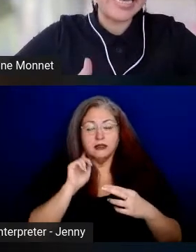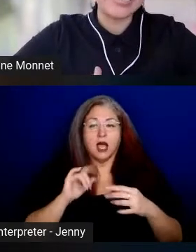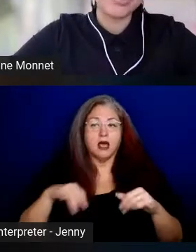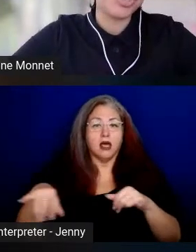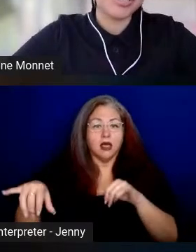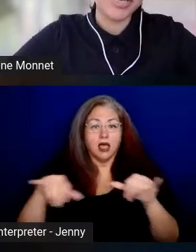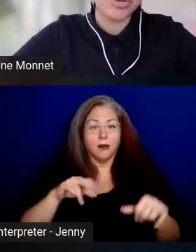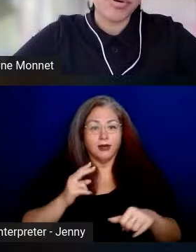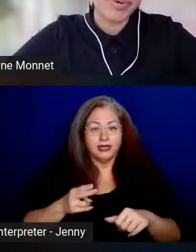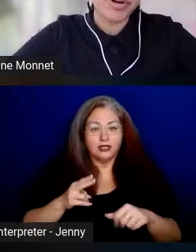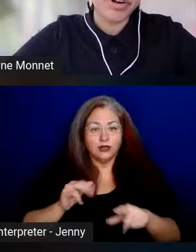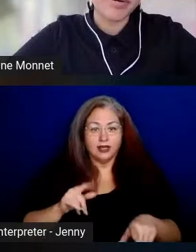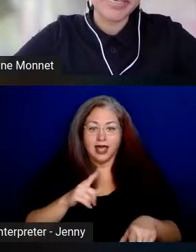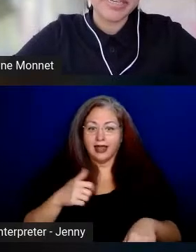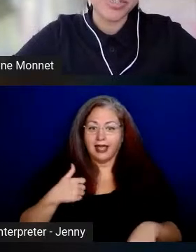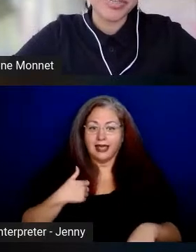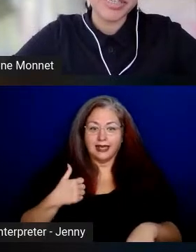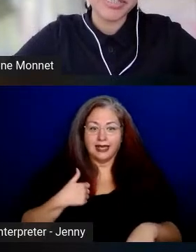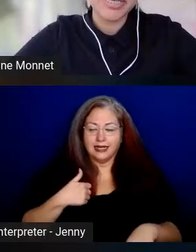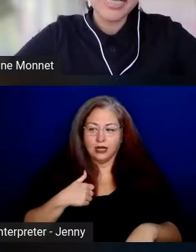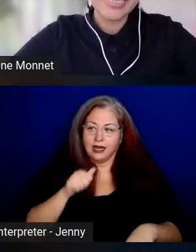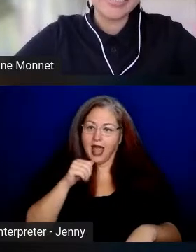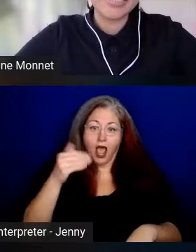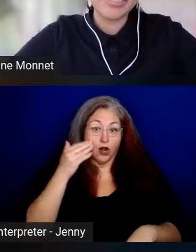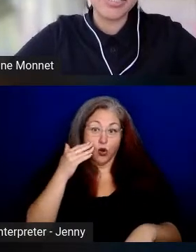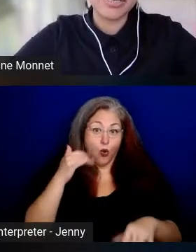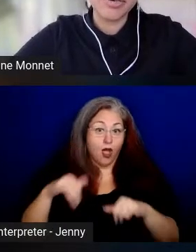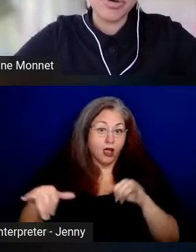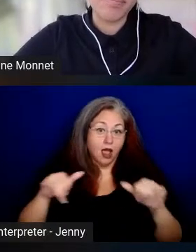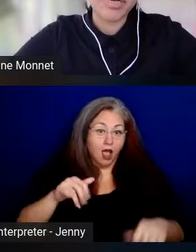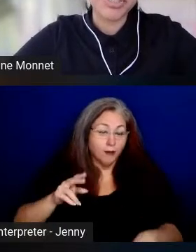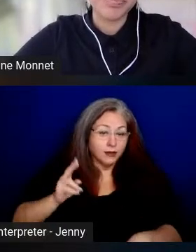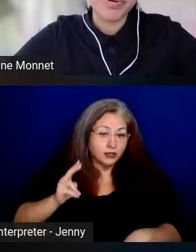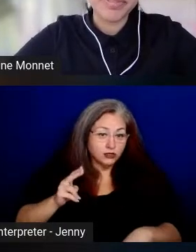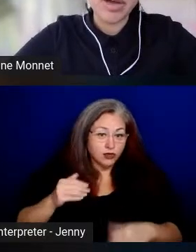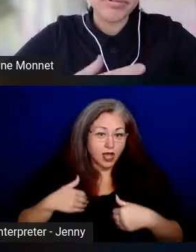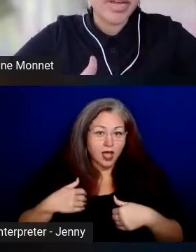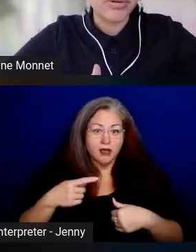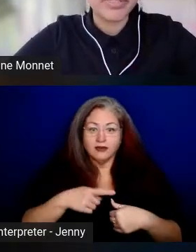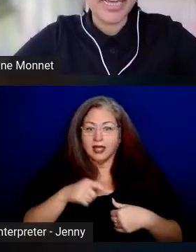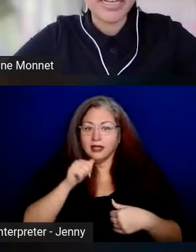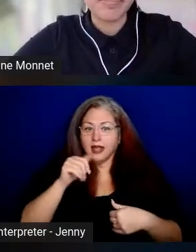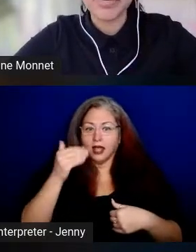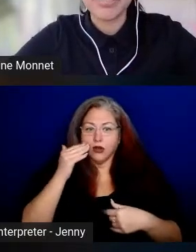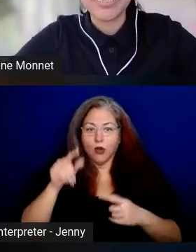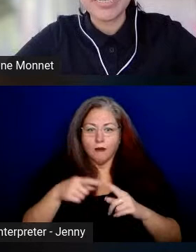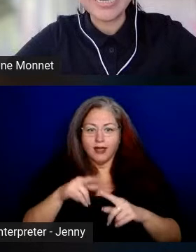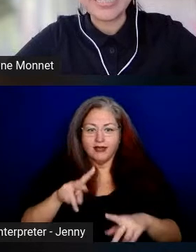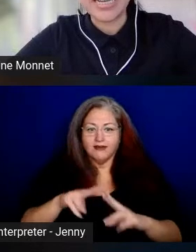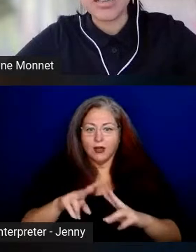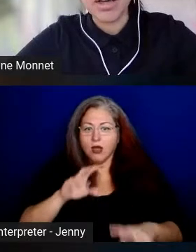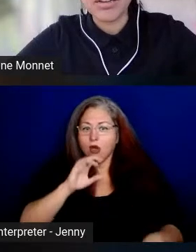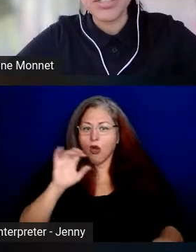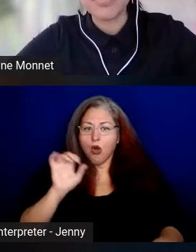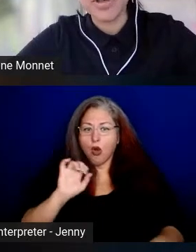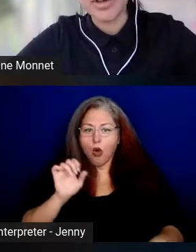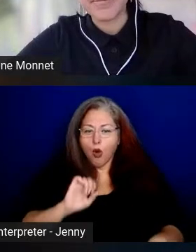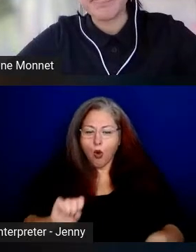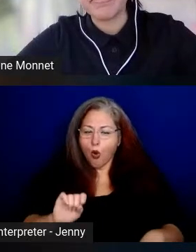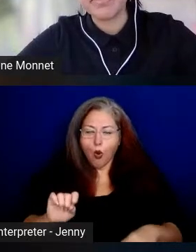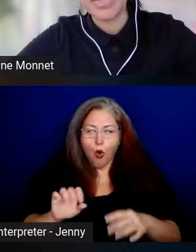like Canadians just didn't know about our common histories, and they didn't know much about the outdated paternalistic